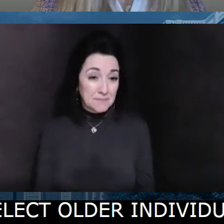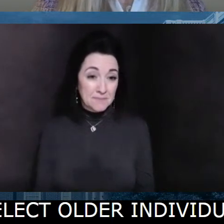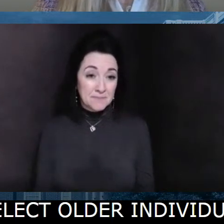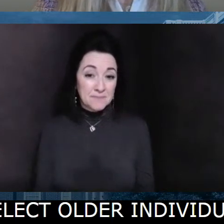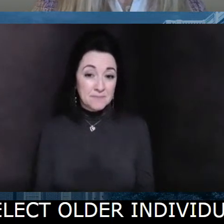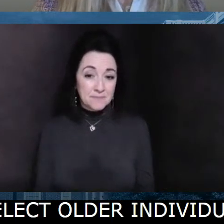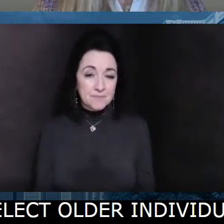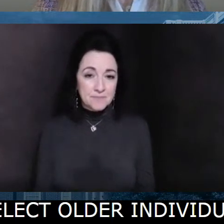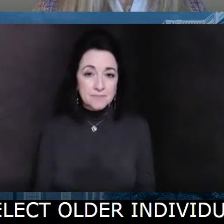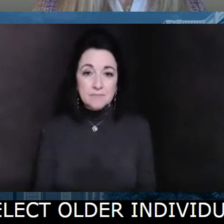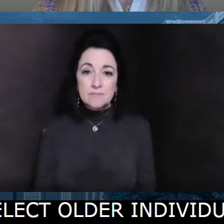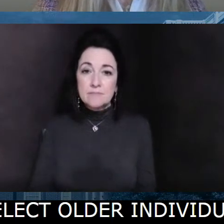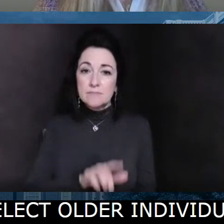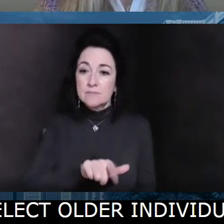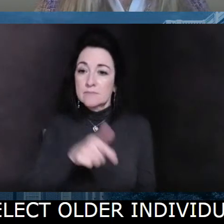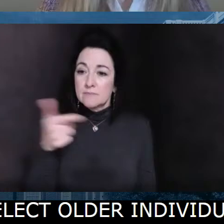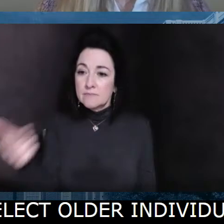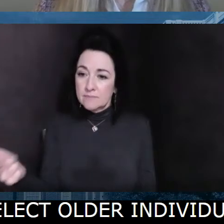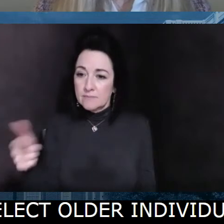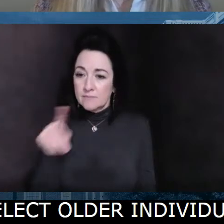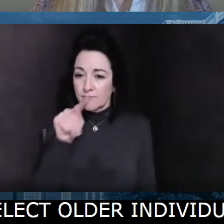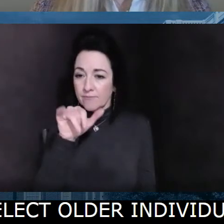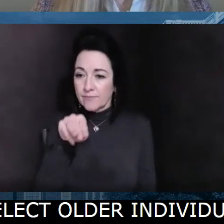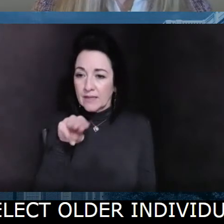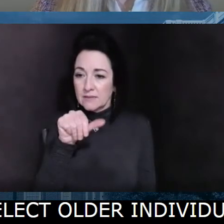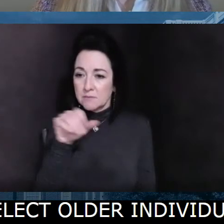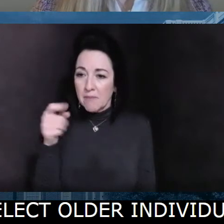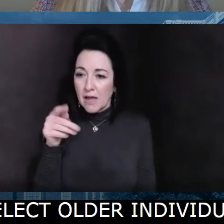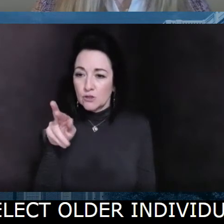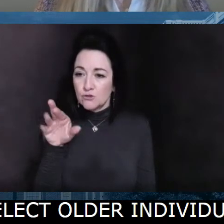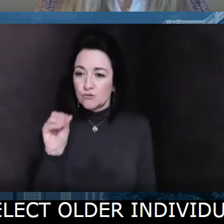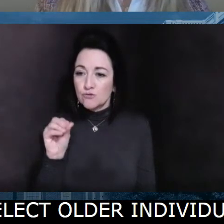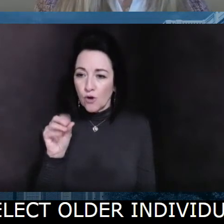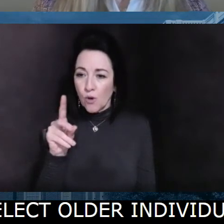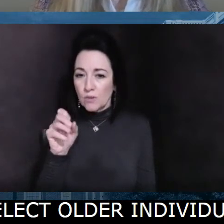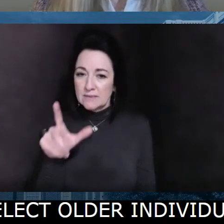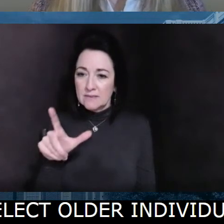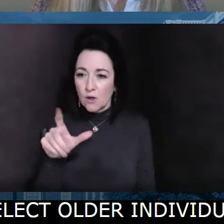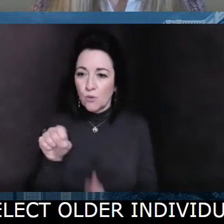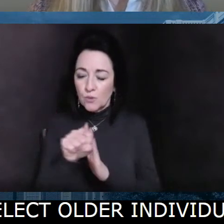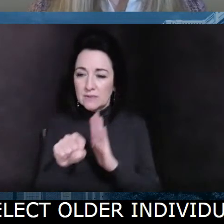All right, next we'll go to Tim Mastro from Delaware State News.